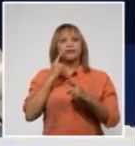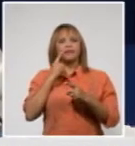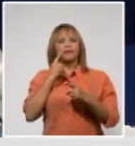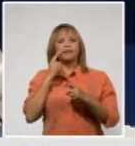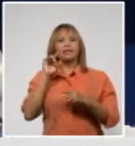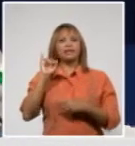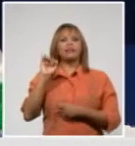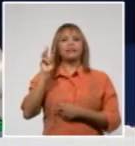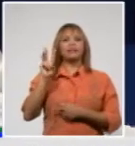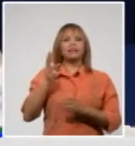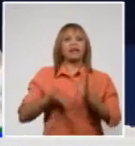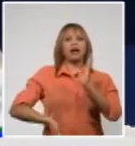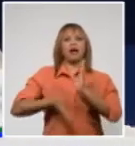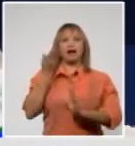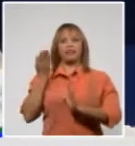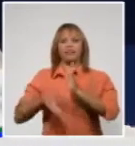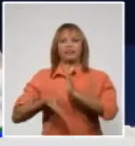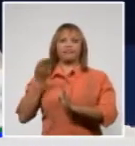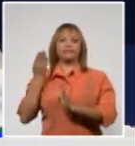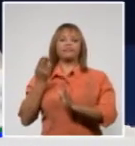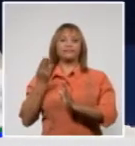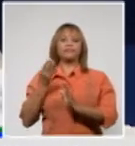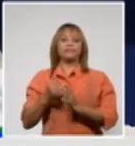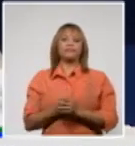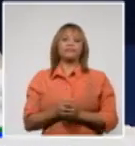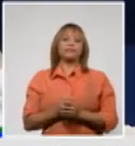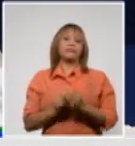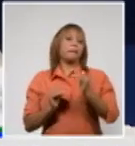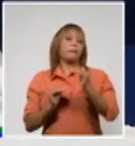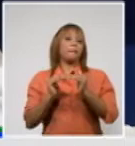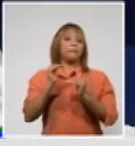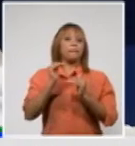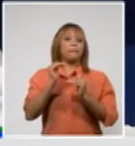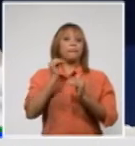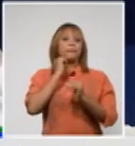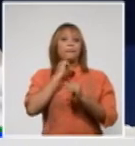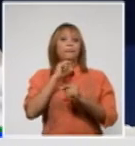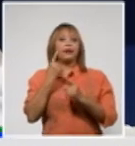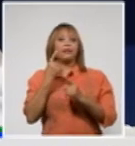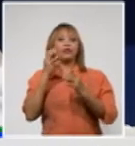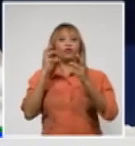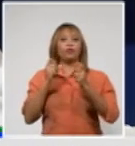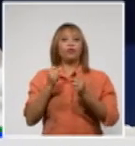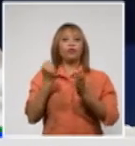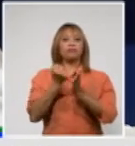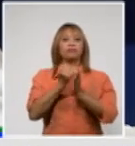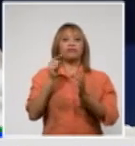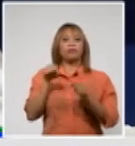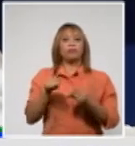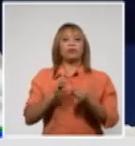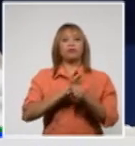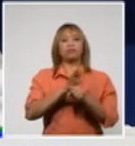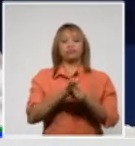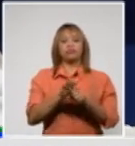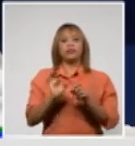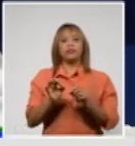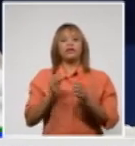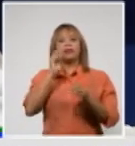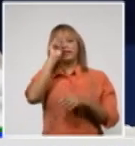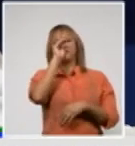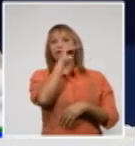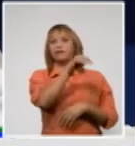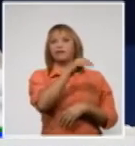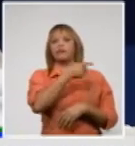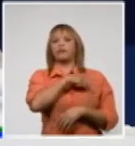Yesterday, a positive result. 63 people were discharged from hospital, a slightly